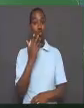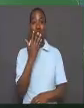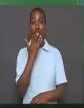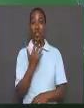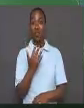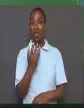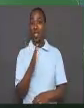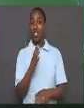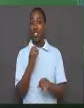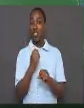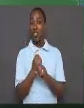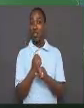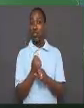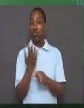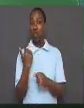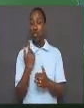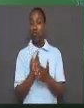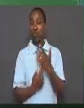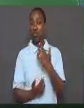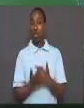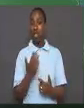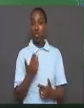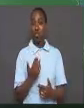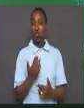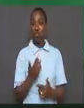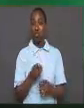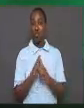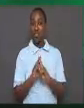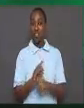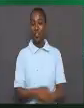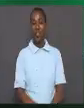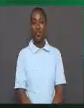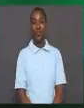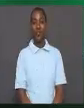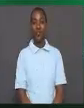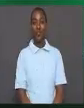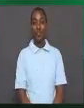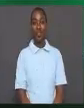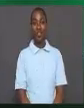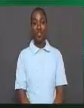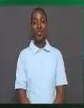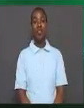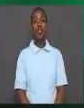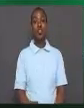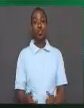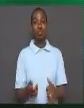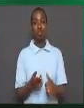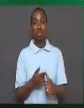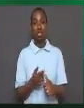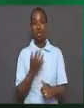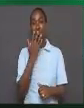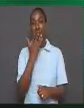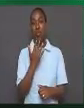blood that we discussed earlier in the lesson. You may have said that